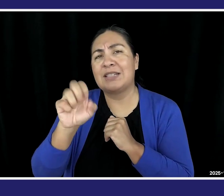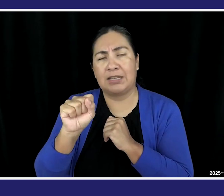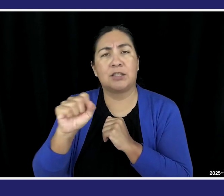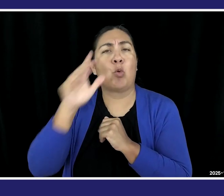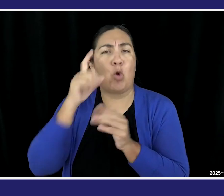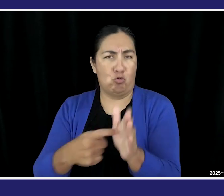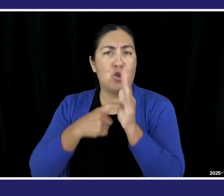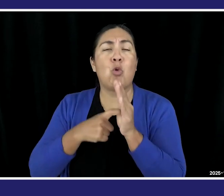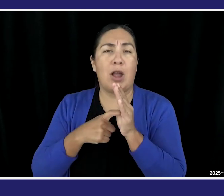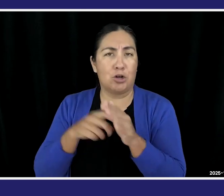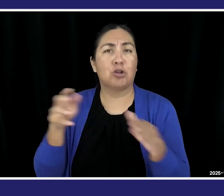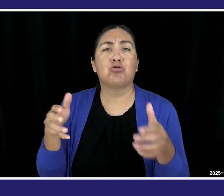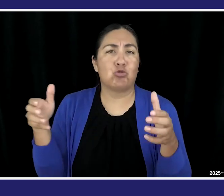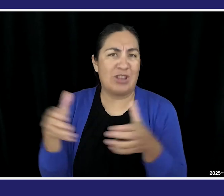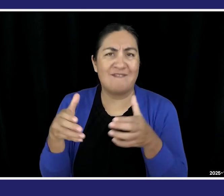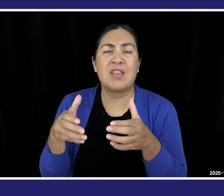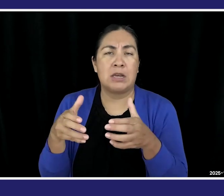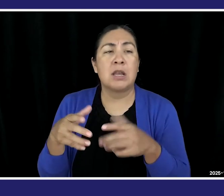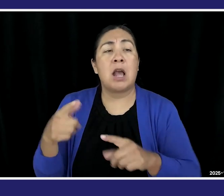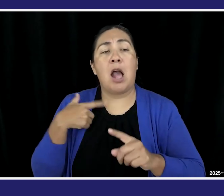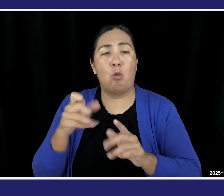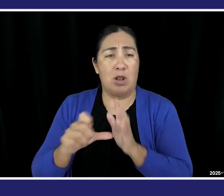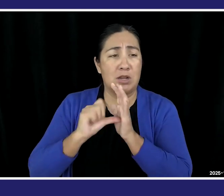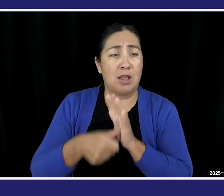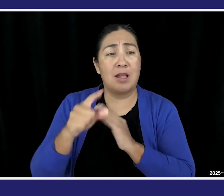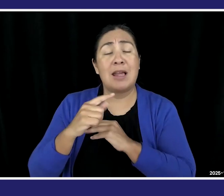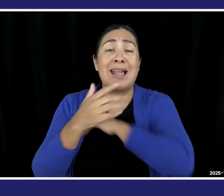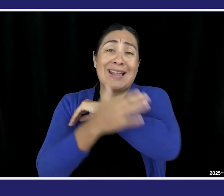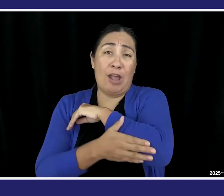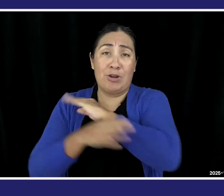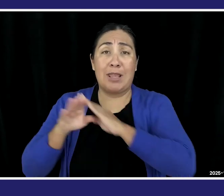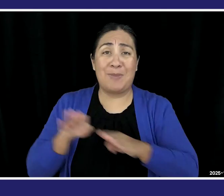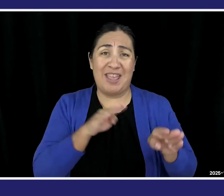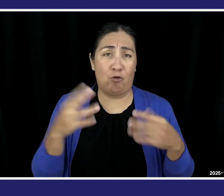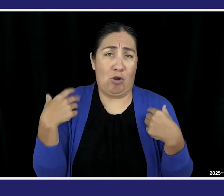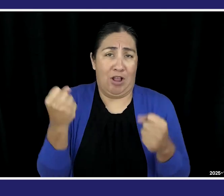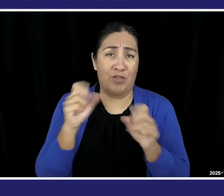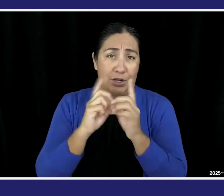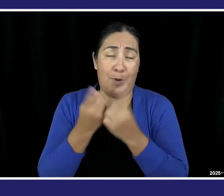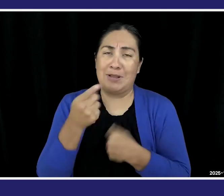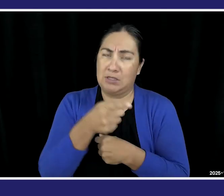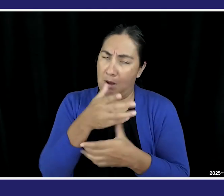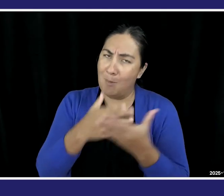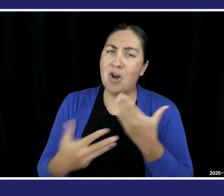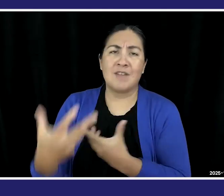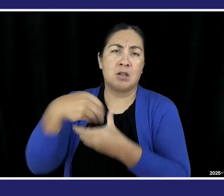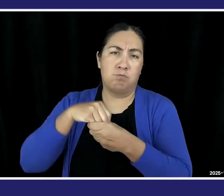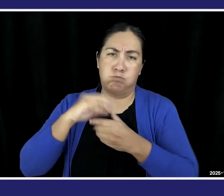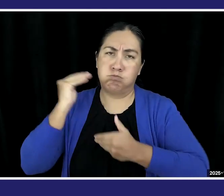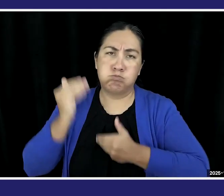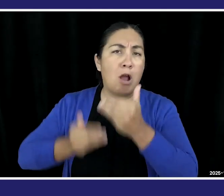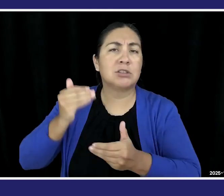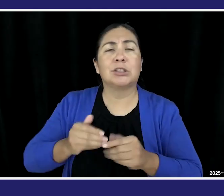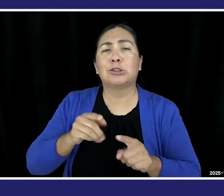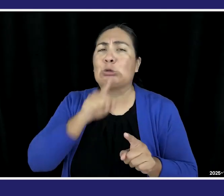be required to convene. I want to highlight county behavioral health departments as part of this process, and this is really just